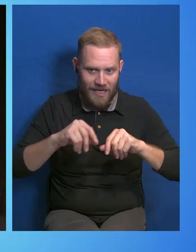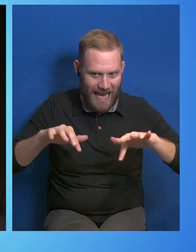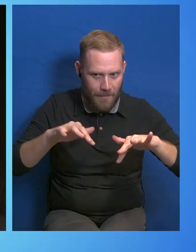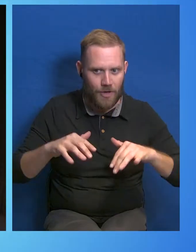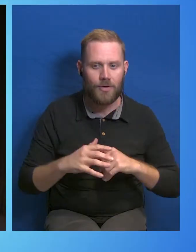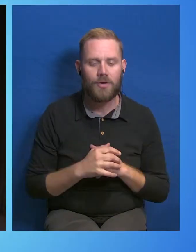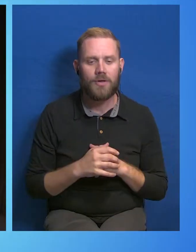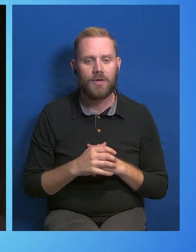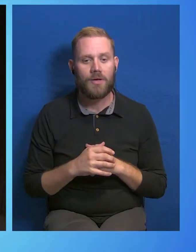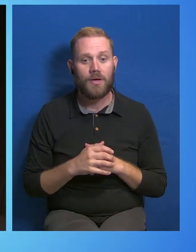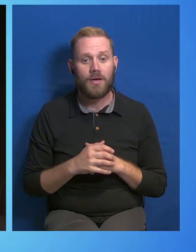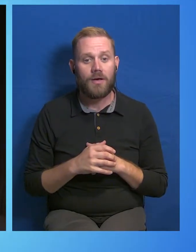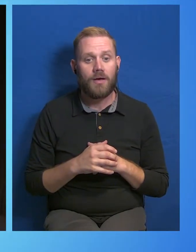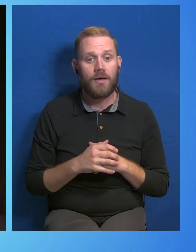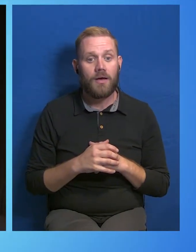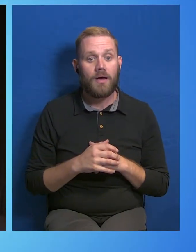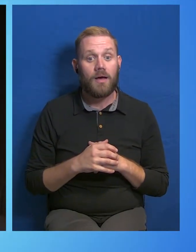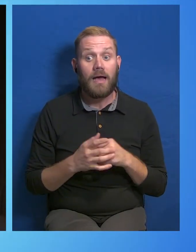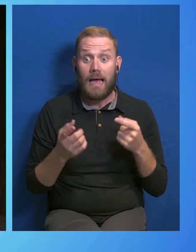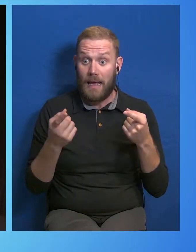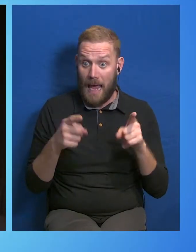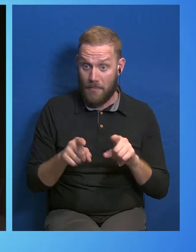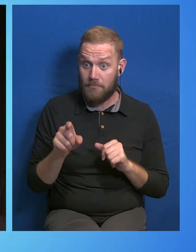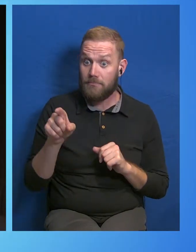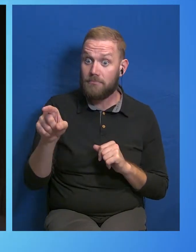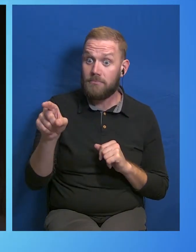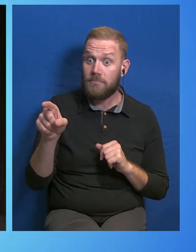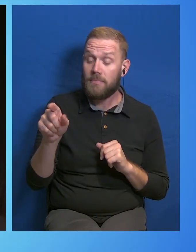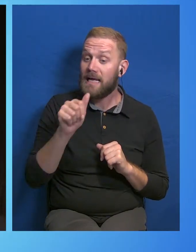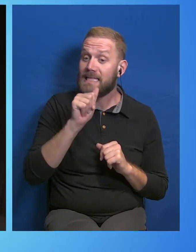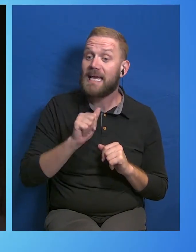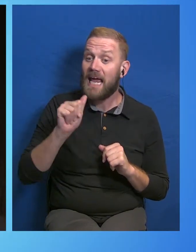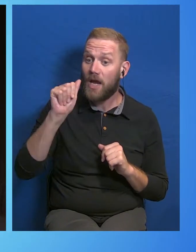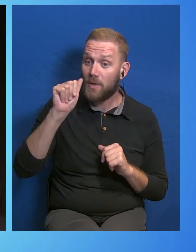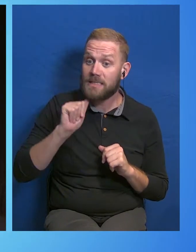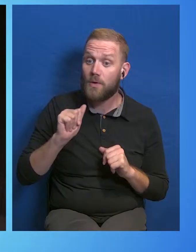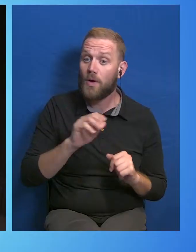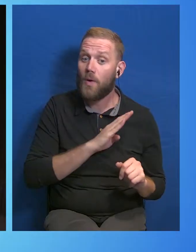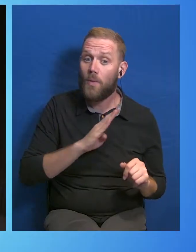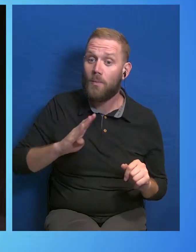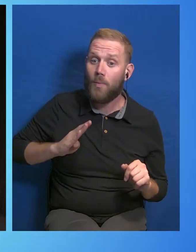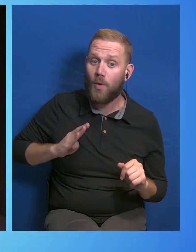And it so happens that the Arizona Board of Regents,